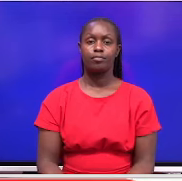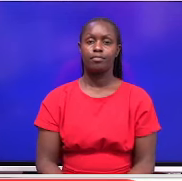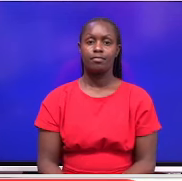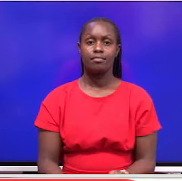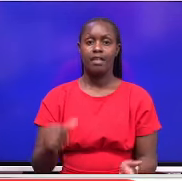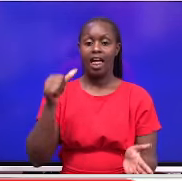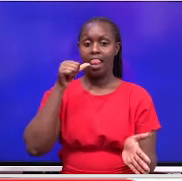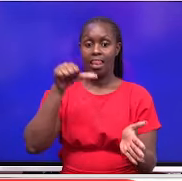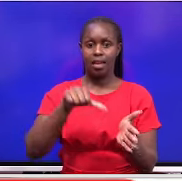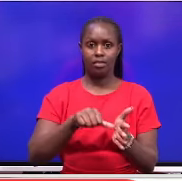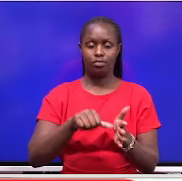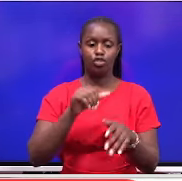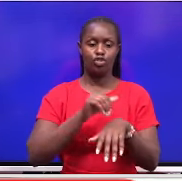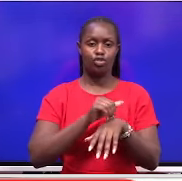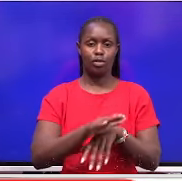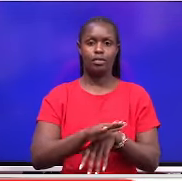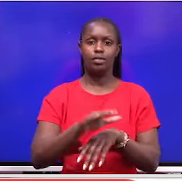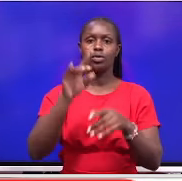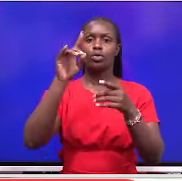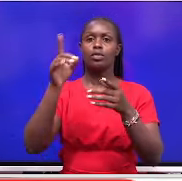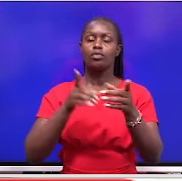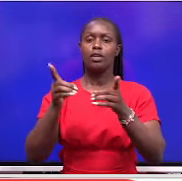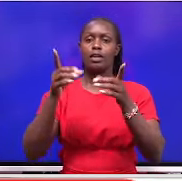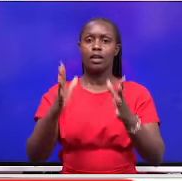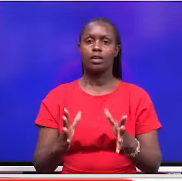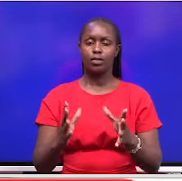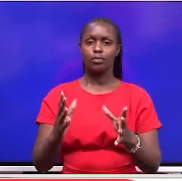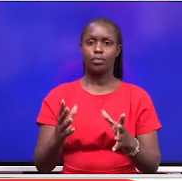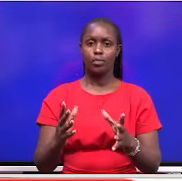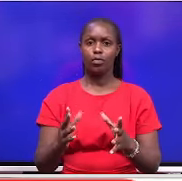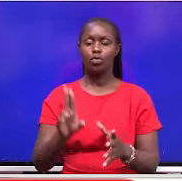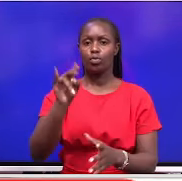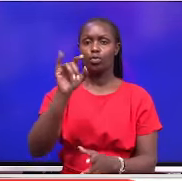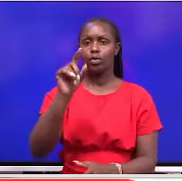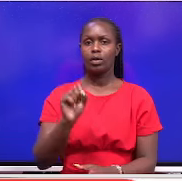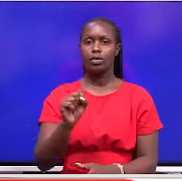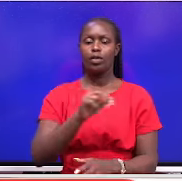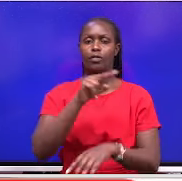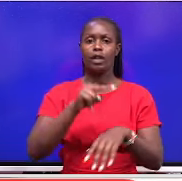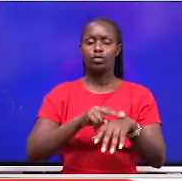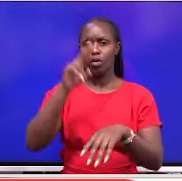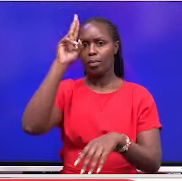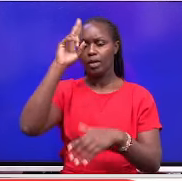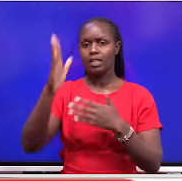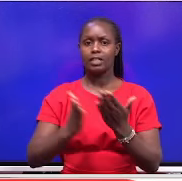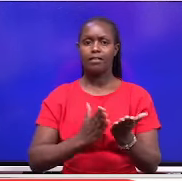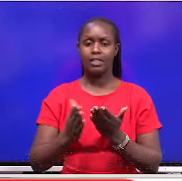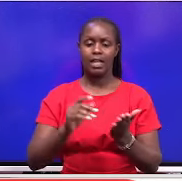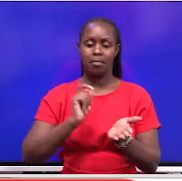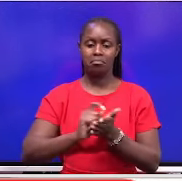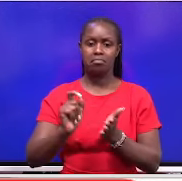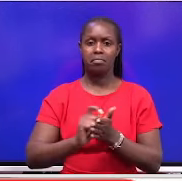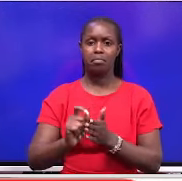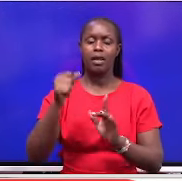ITV 47 today to the Director of the Internal Affairs Unit of the National Police Service, written by